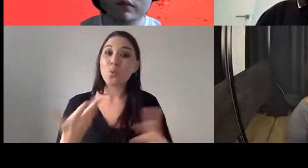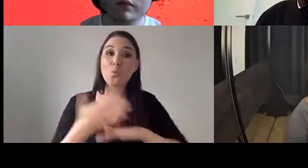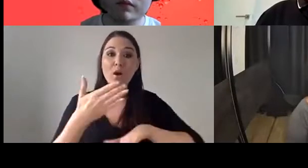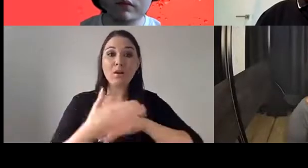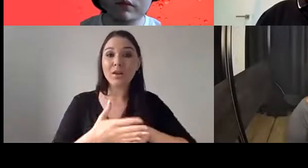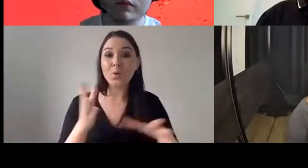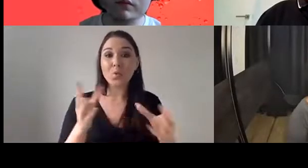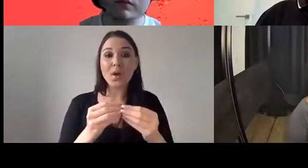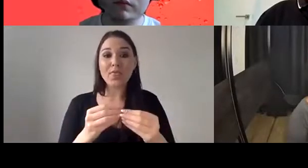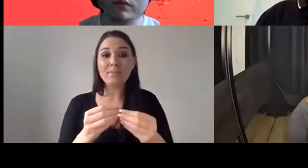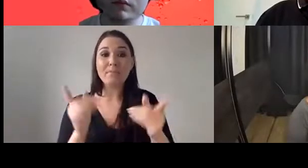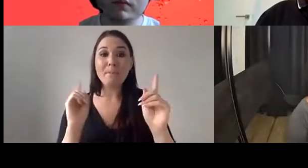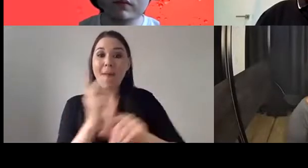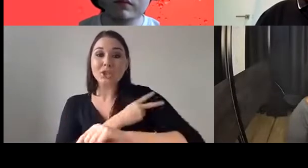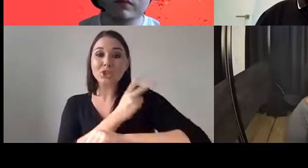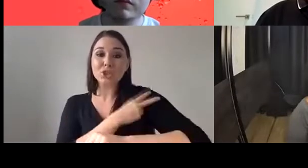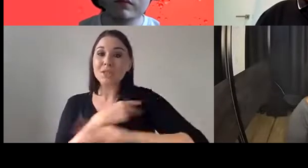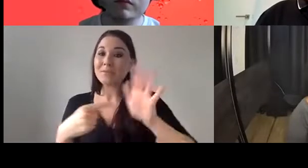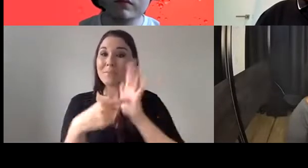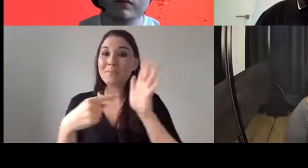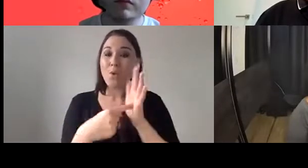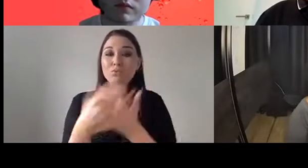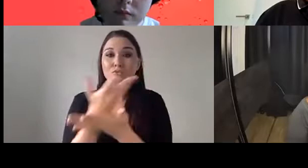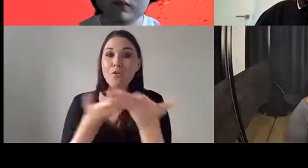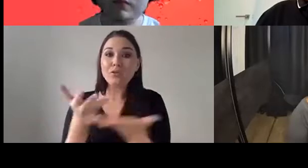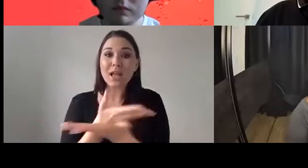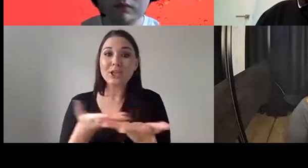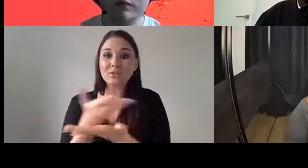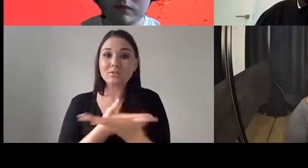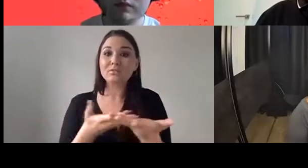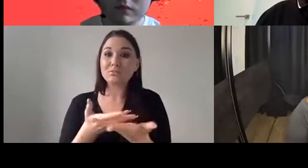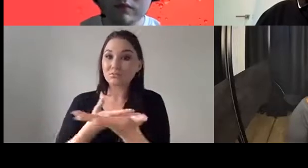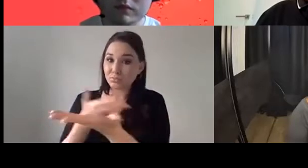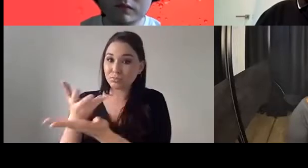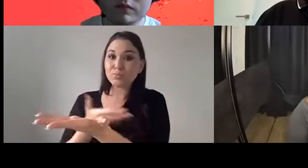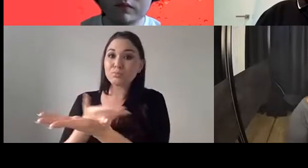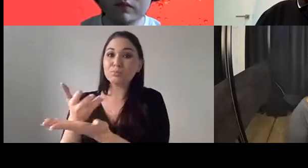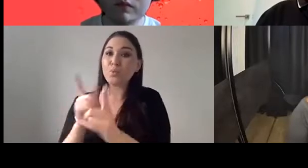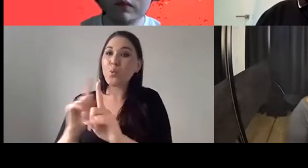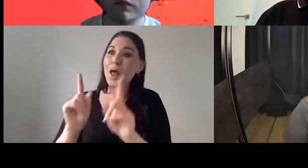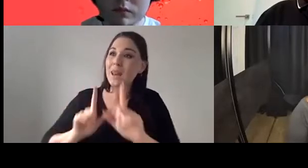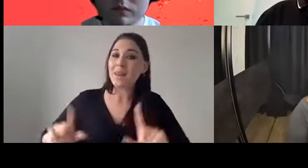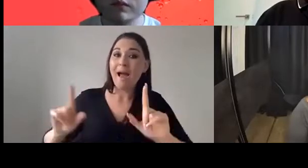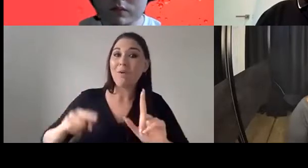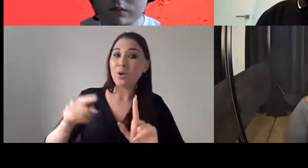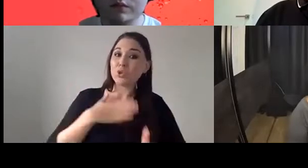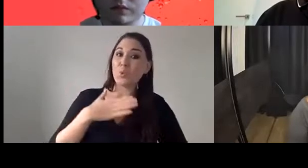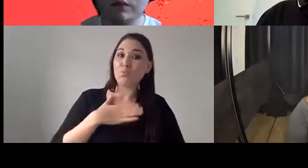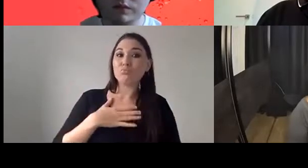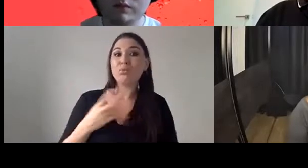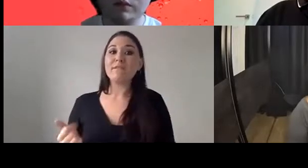you're a manager, it's important to have a conversation with somebody about what language they like to